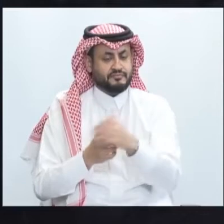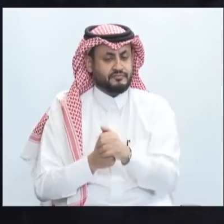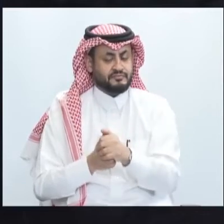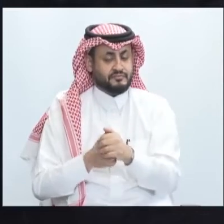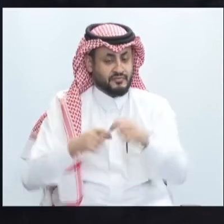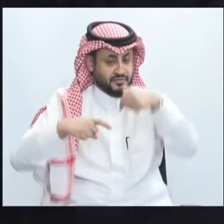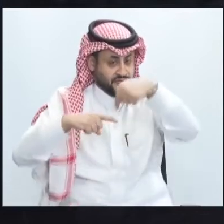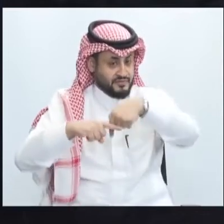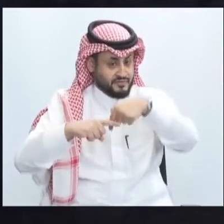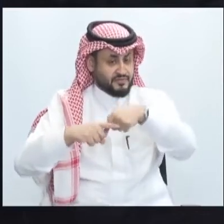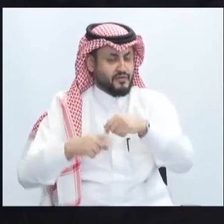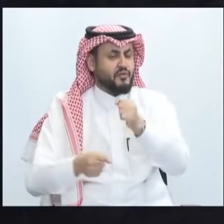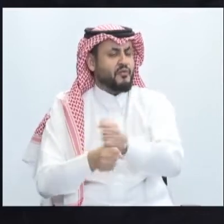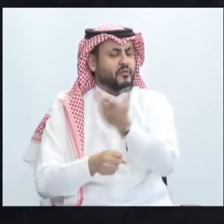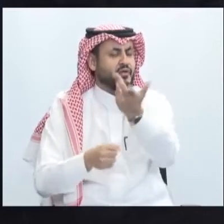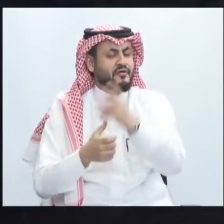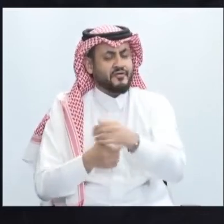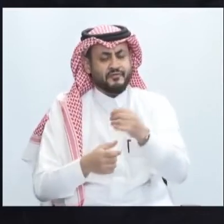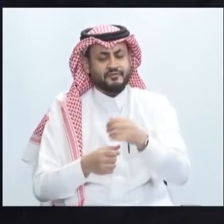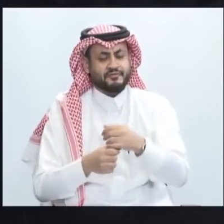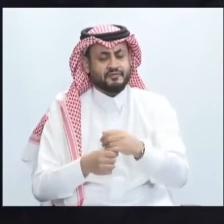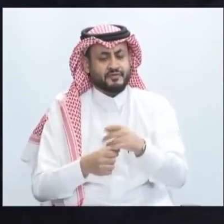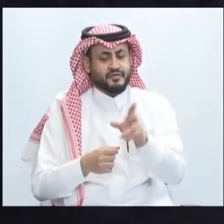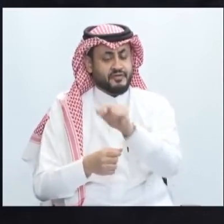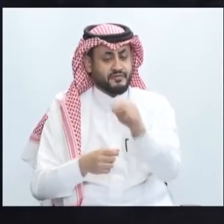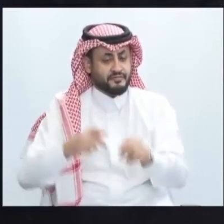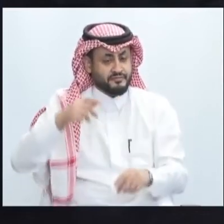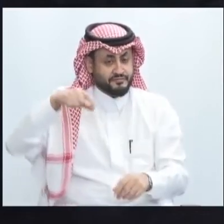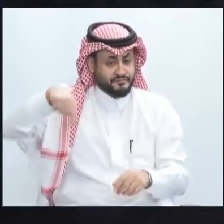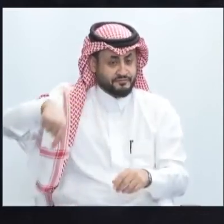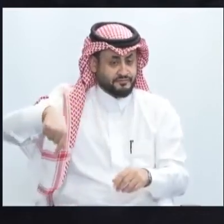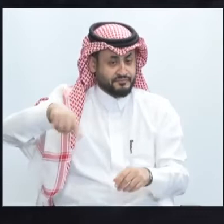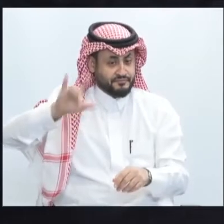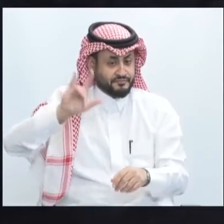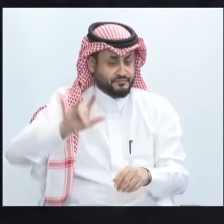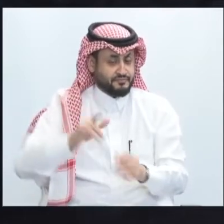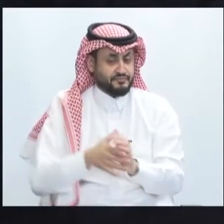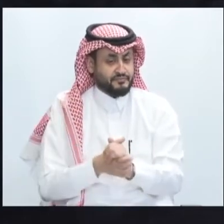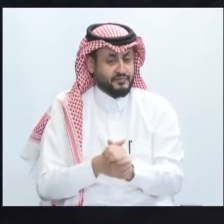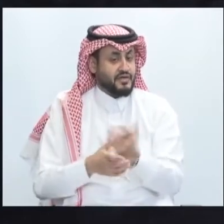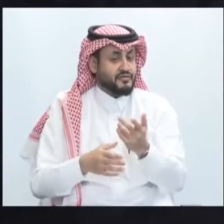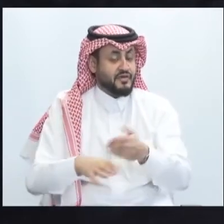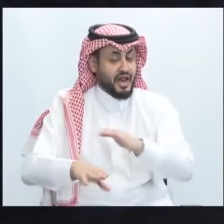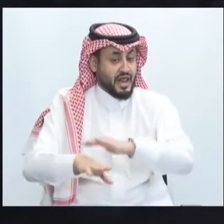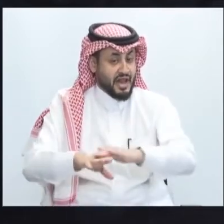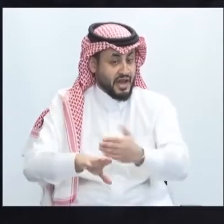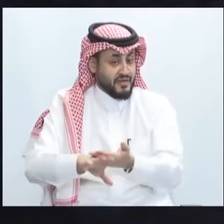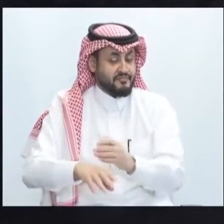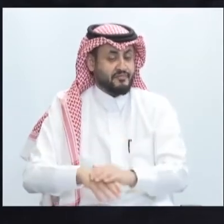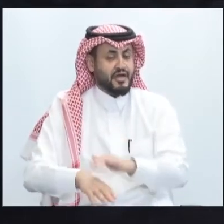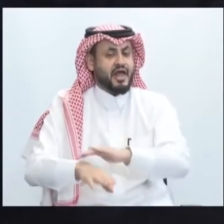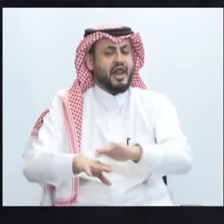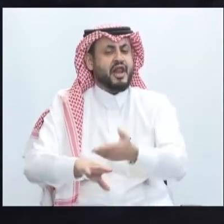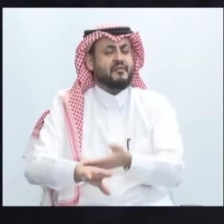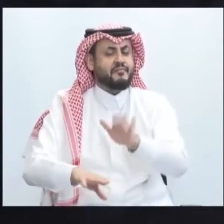the tail letters? Tail letters like what? Like Q or Y. If I say Q, you will sit down on